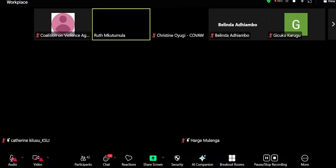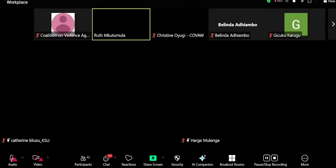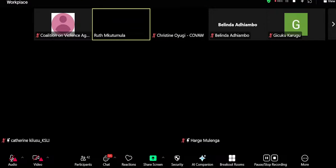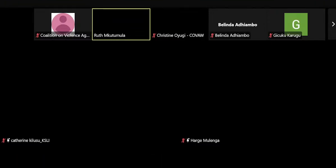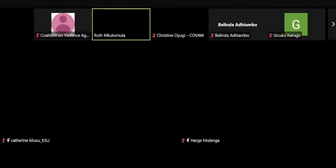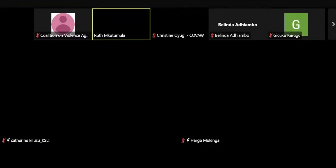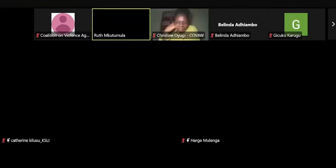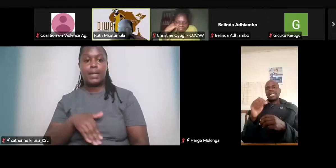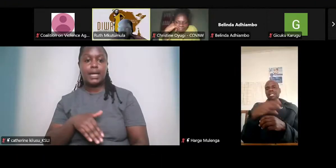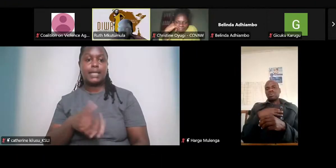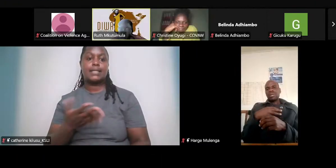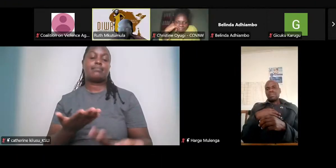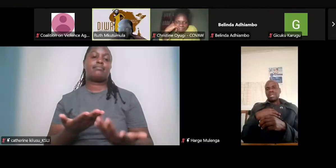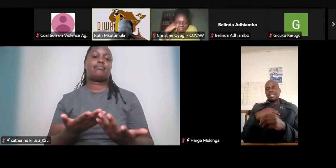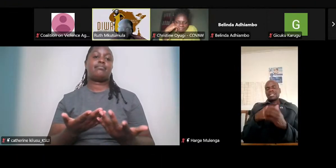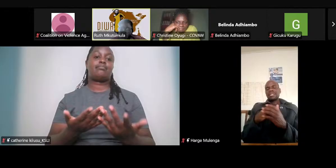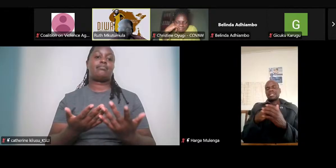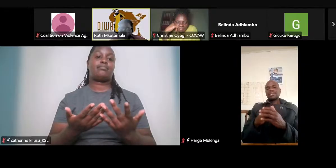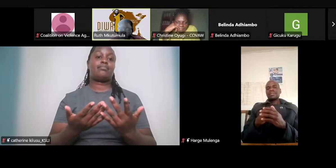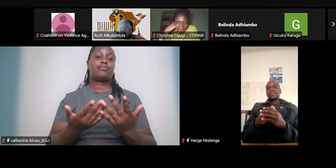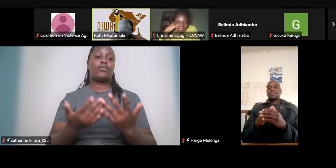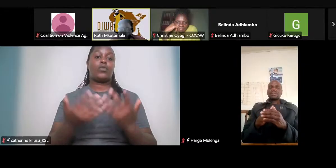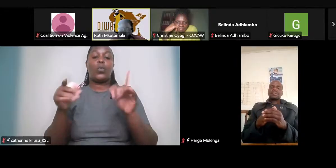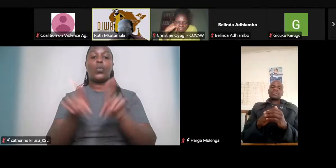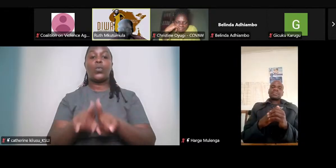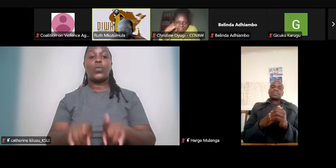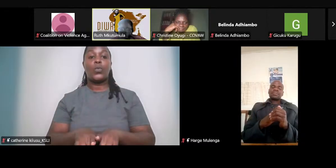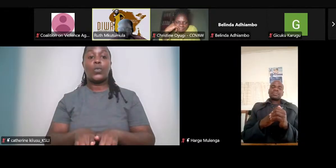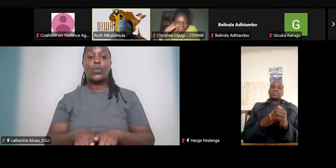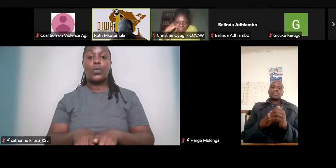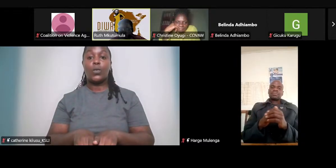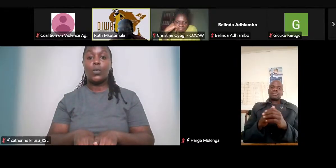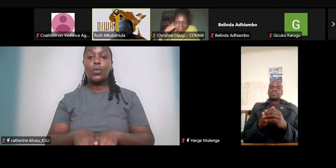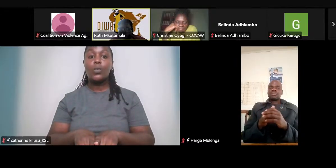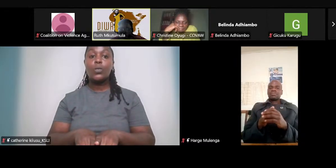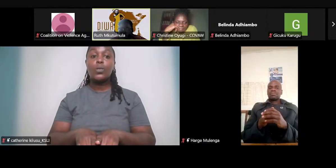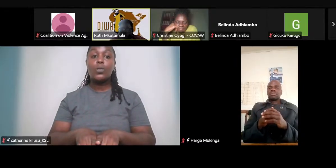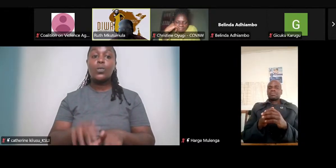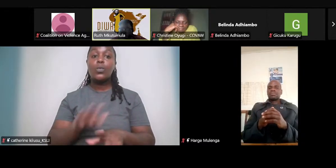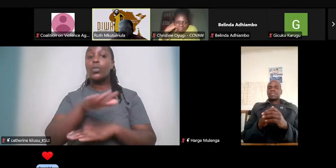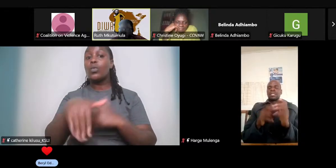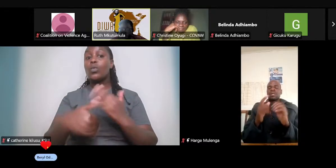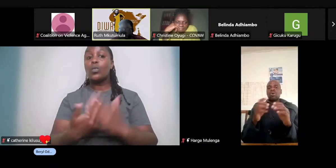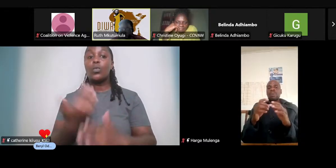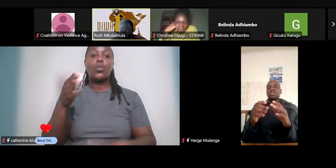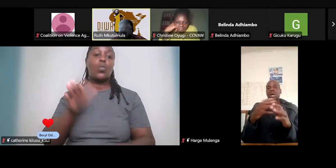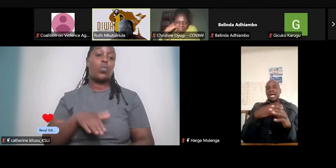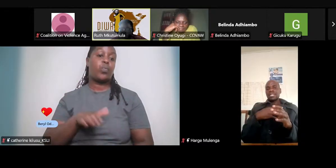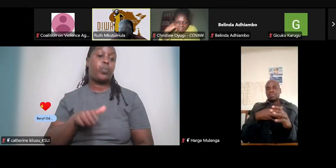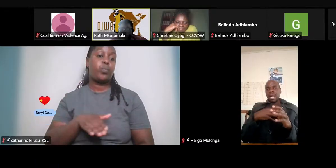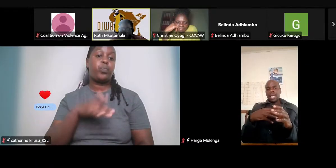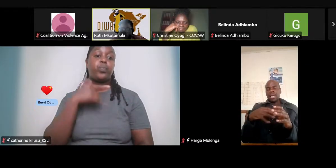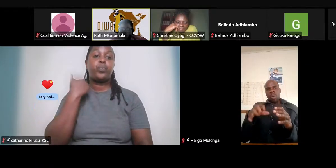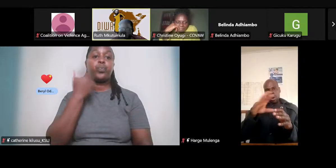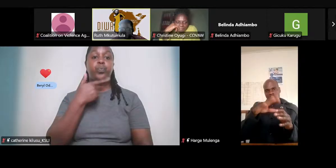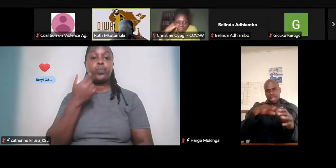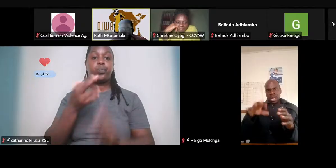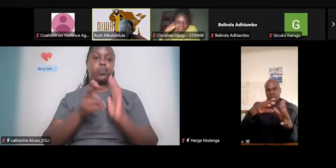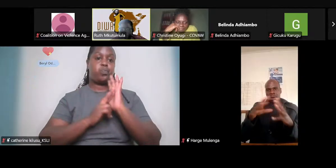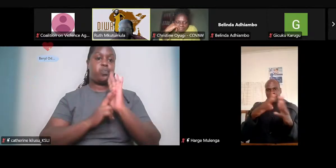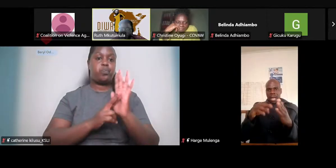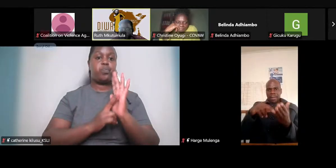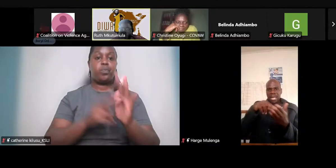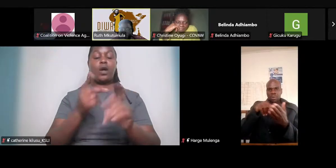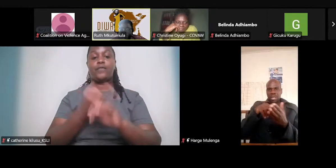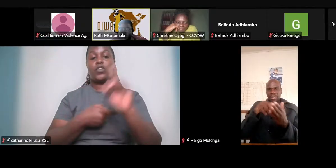Arts Program, and also all the women who are representing from various